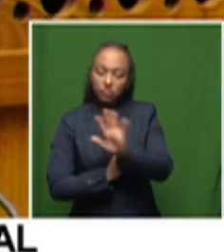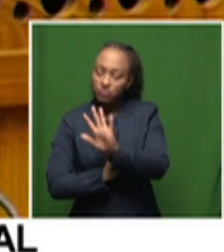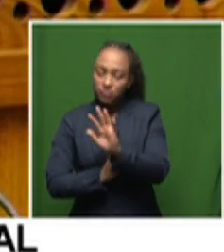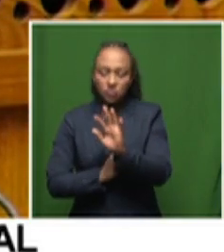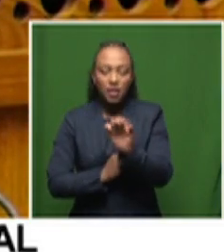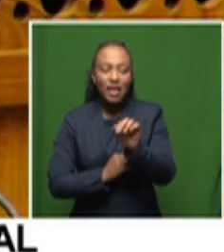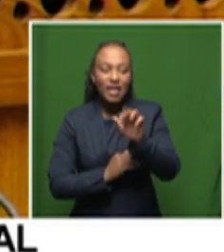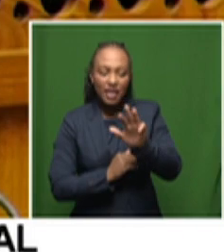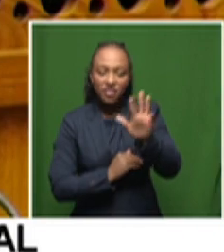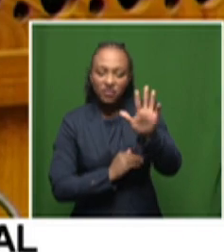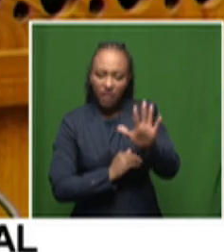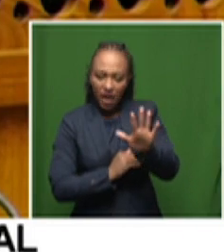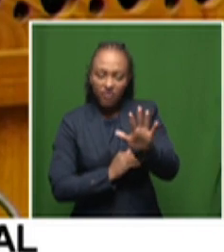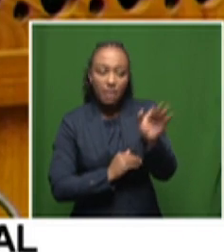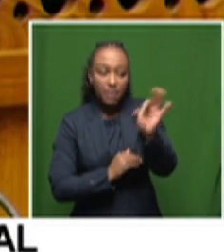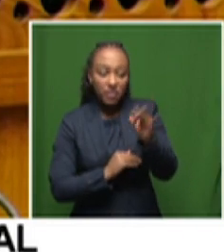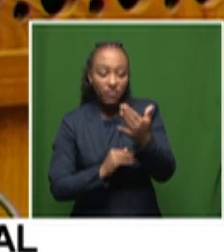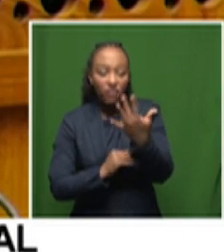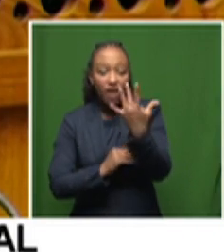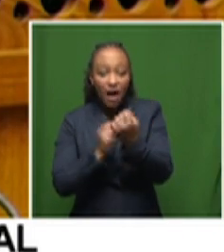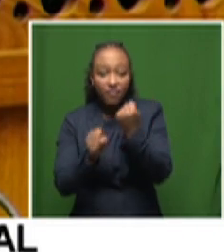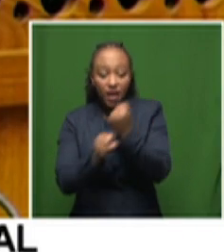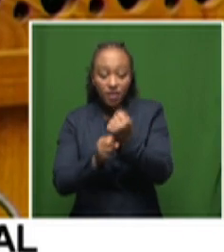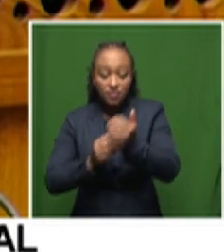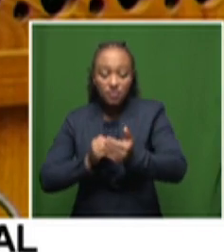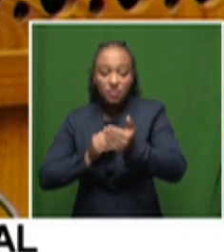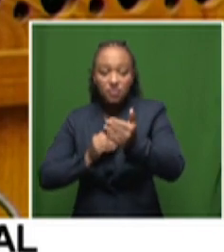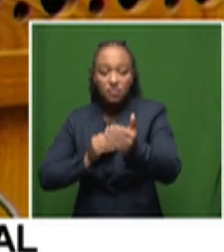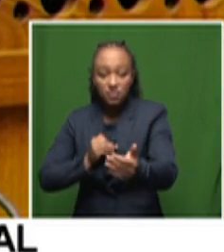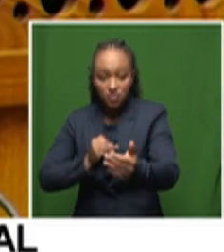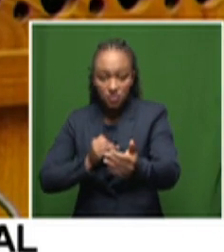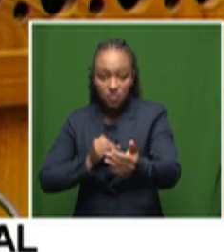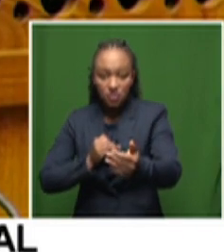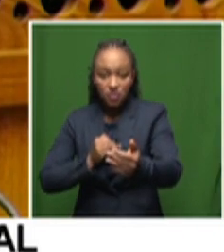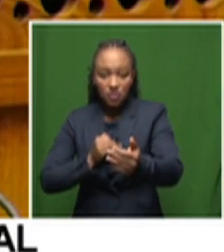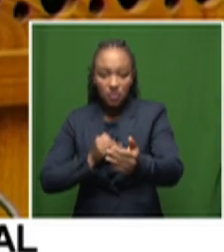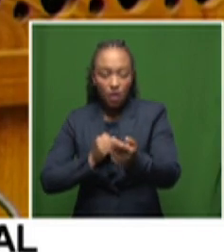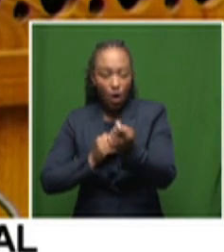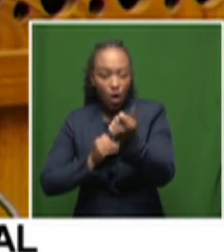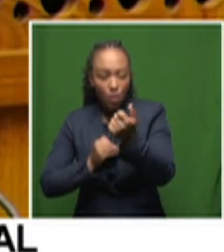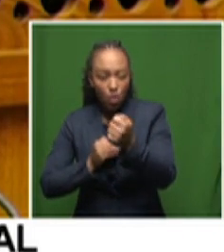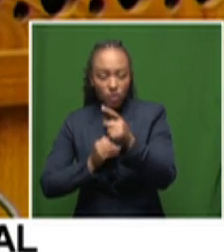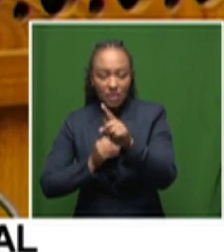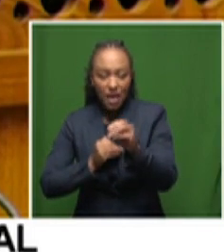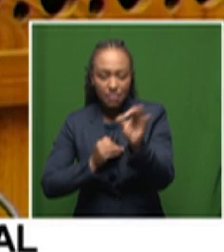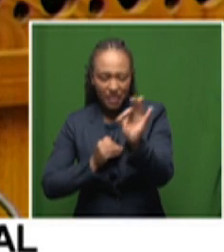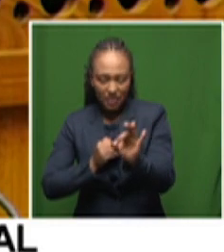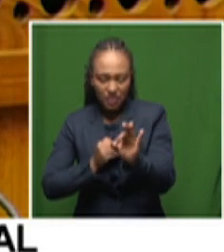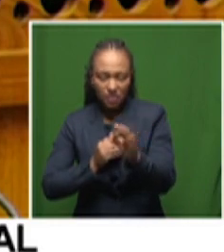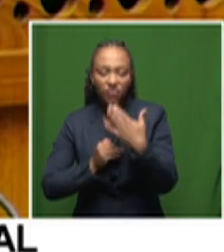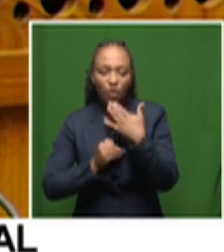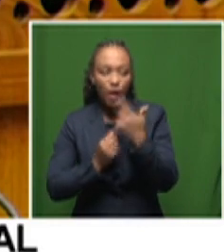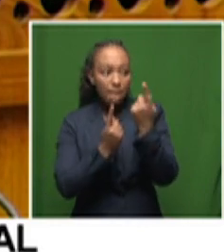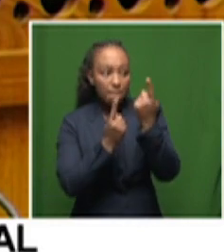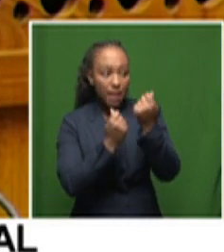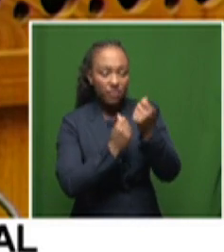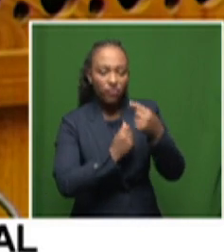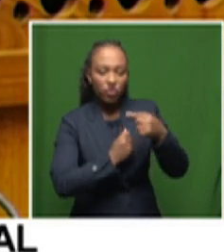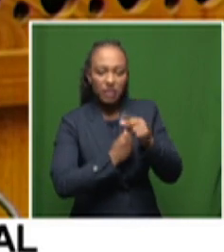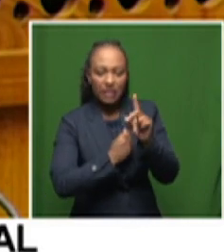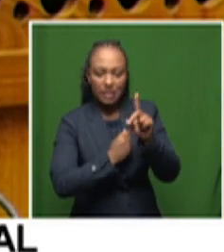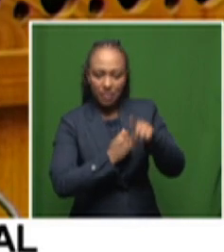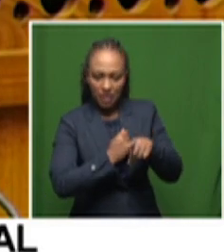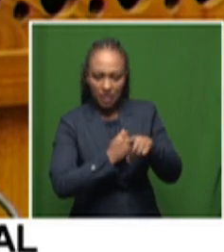95% within the next 5 years, very close to 100% of GDP. So